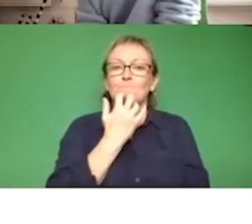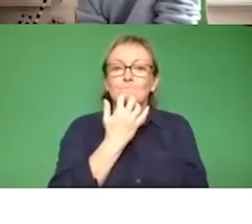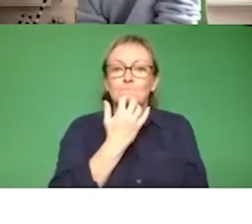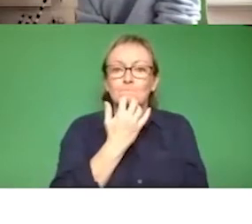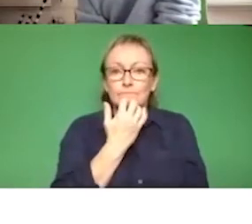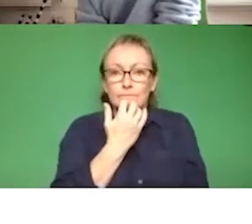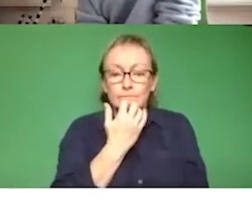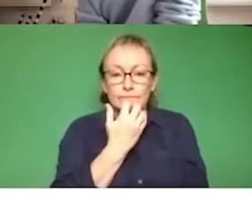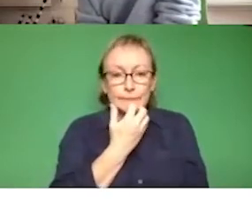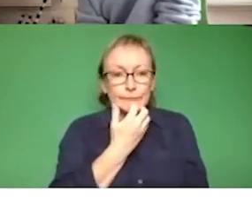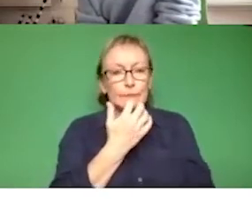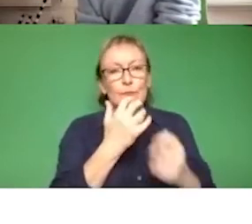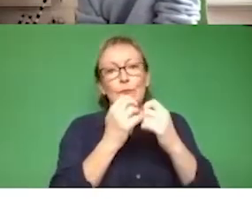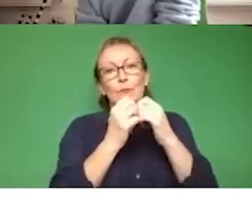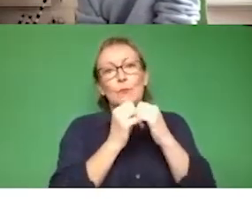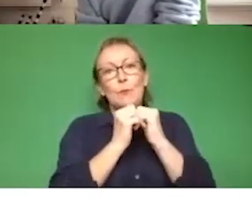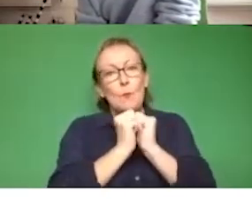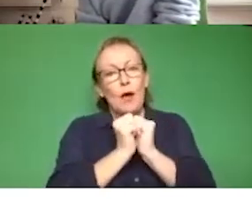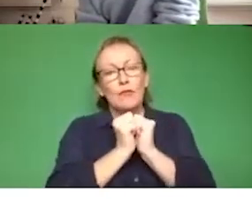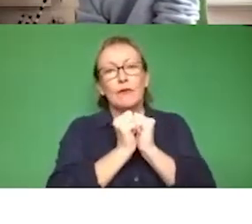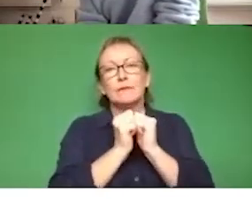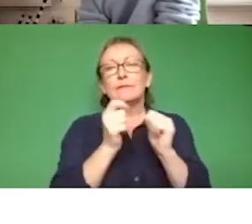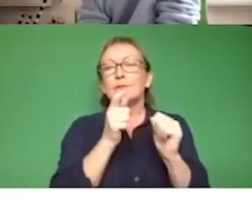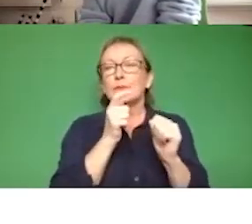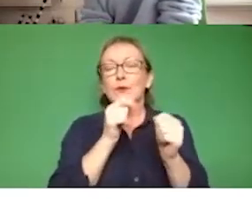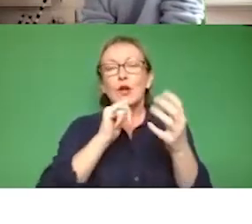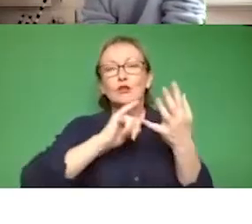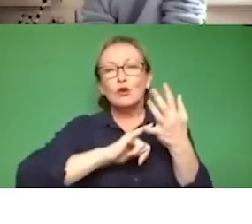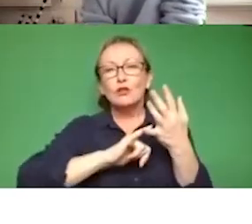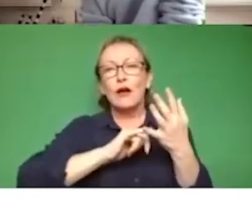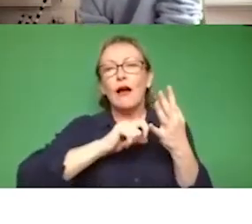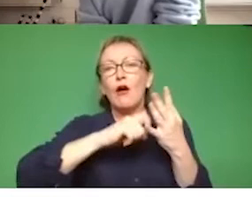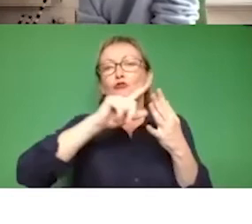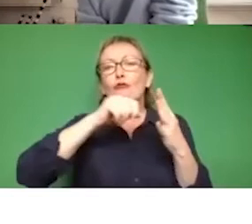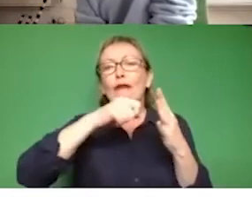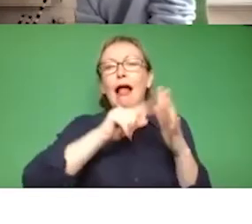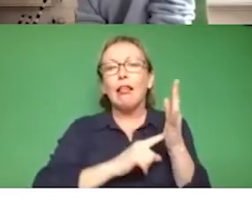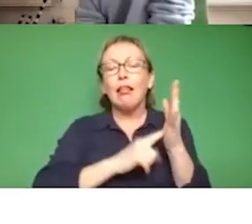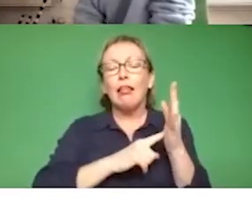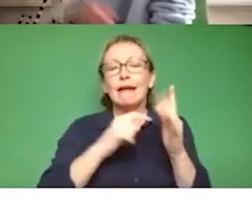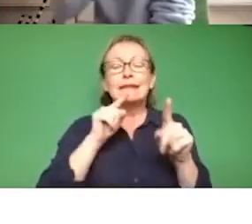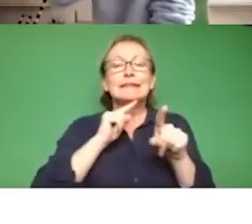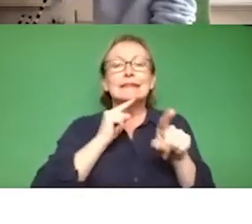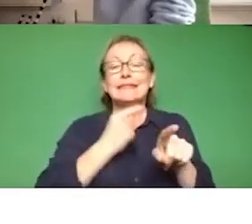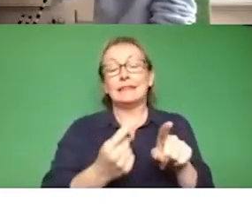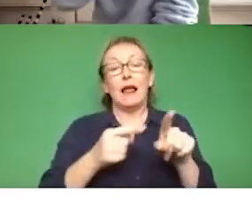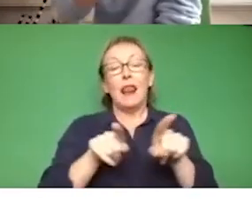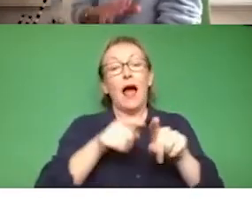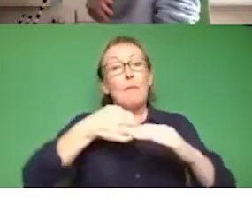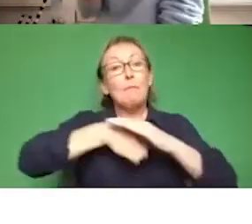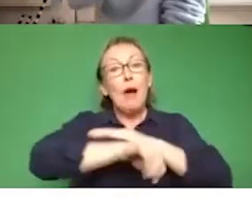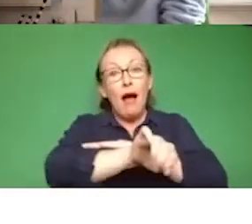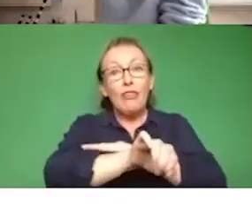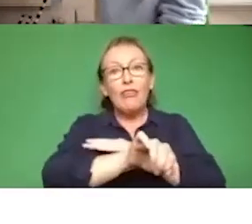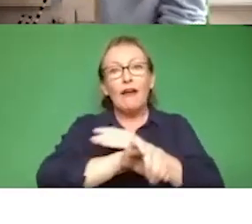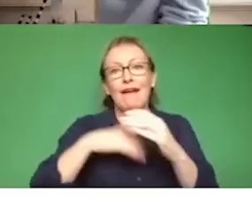It is, that's what actually Sonia Rykiel used to always say. She said, you know, it's like giving birth every season, you know. You basically